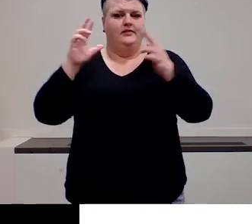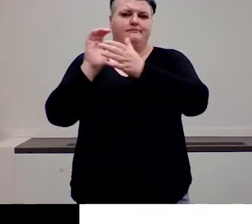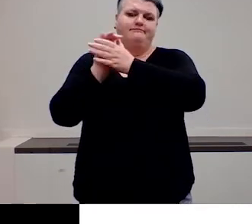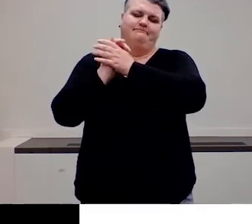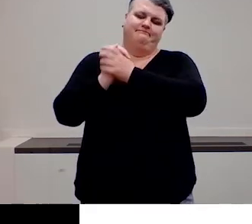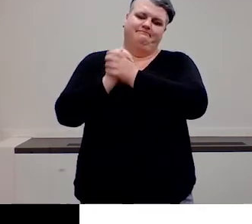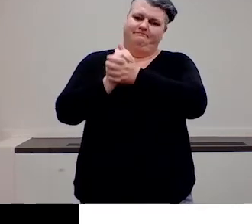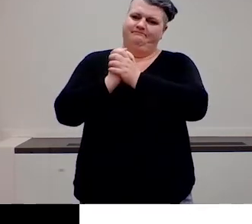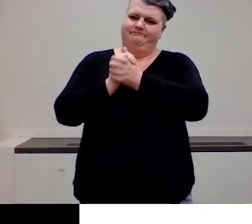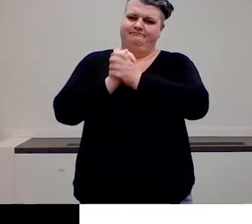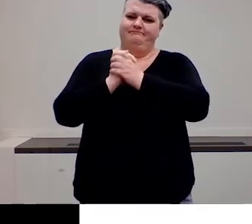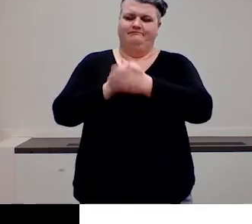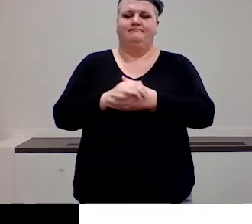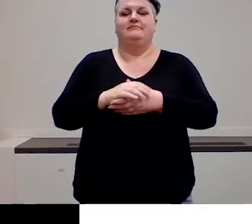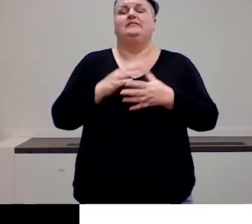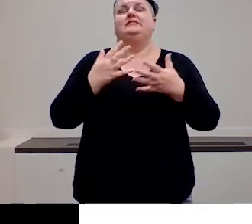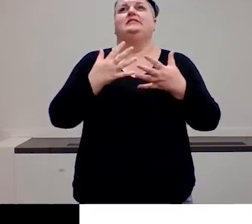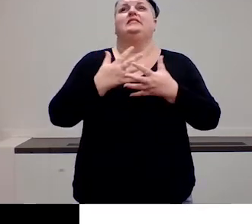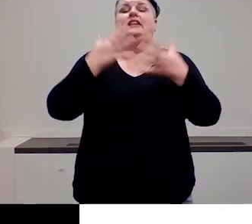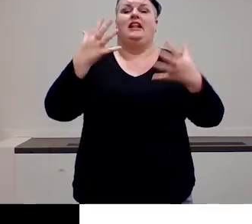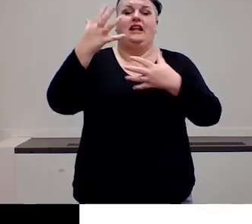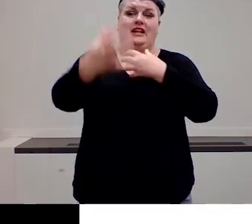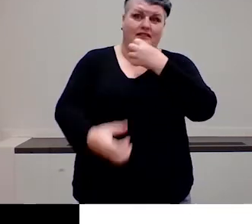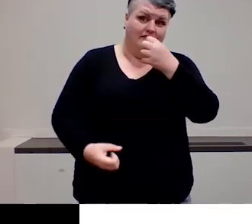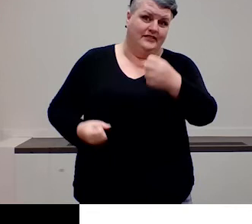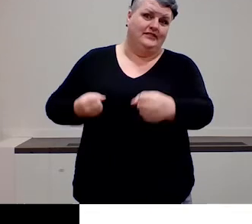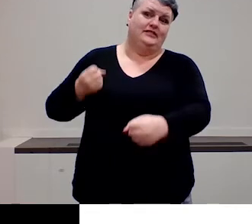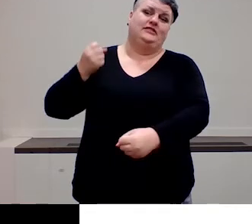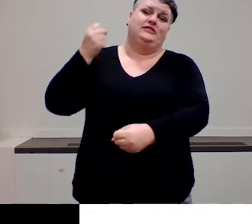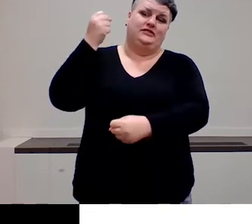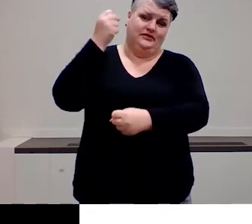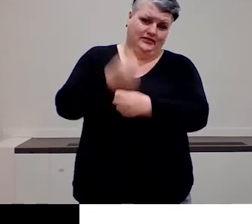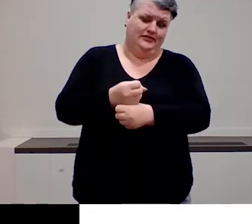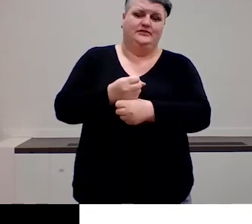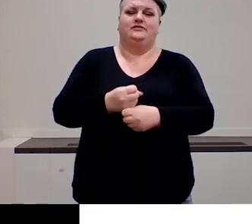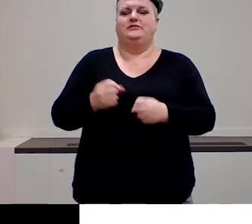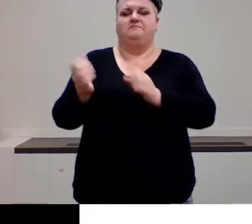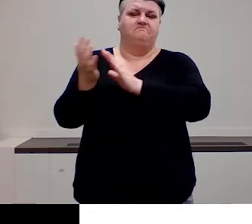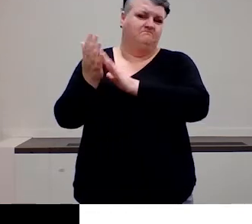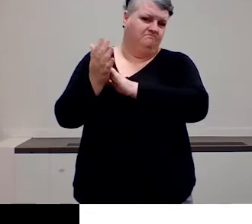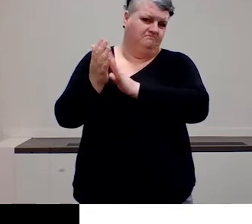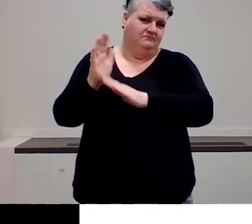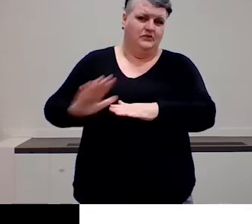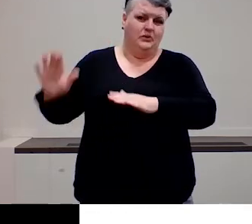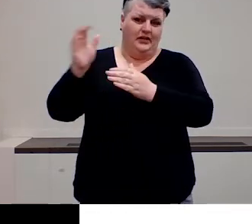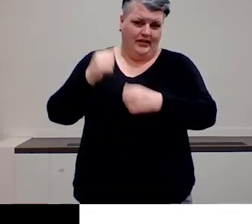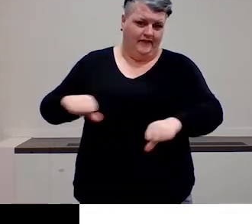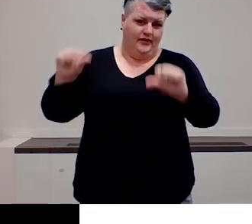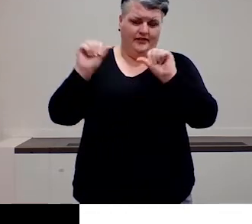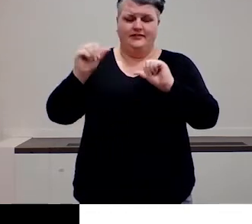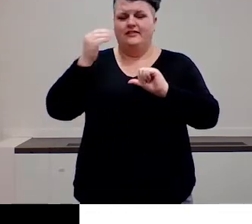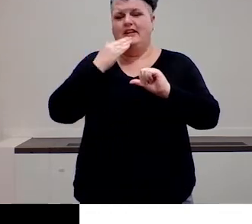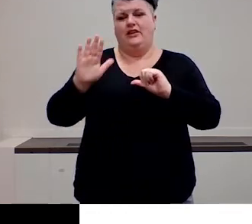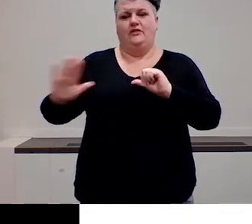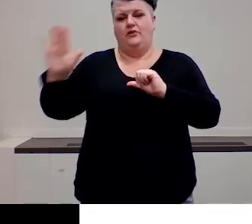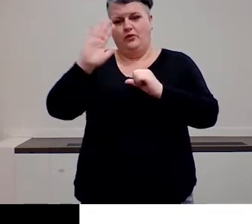you. That's a lot of years that the retirees have put in. So we certainly applaud your efforts and thank you for